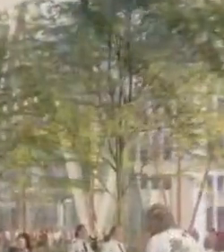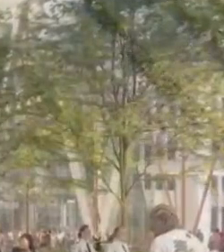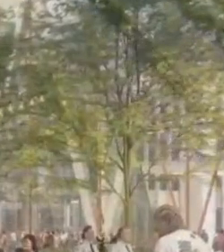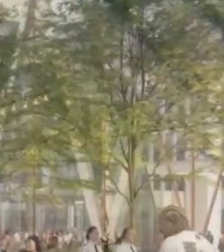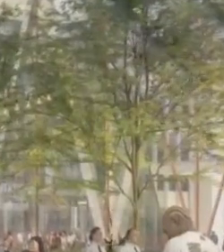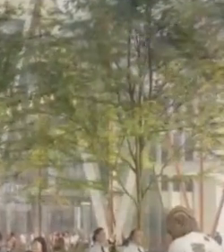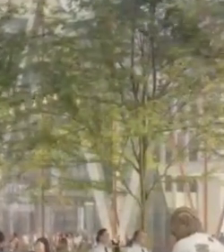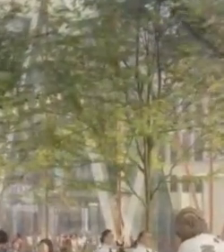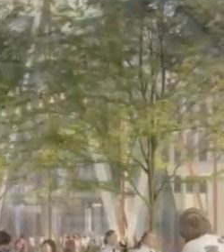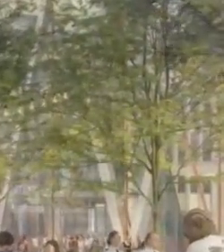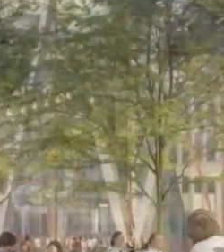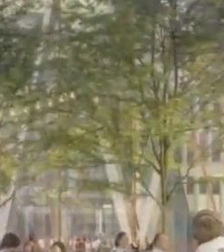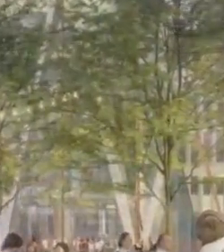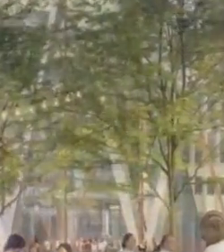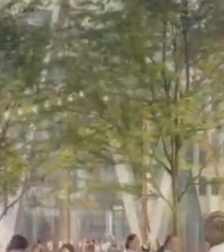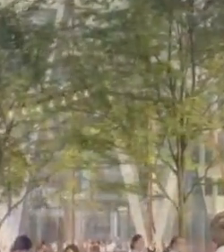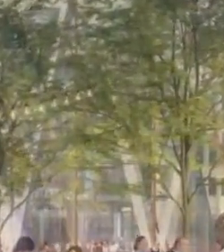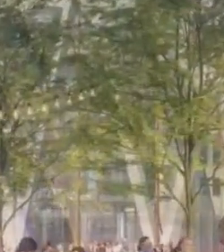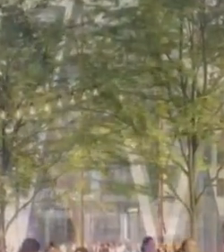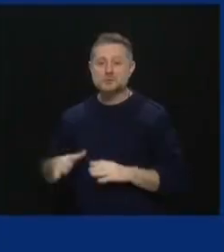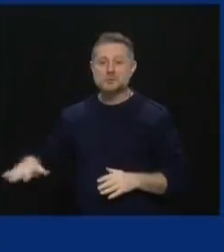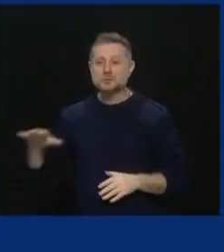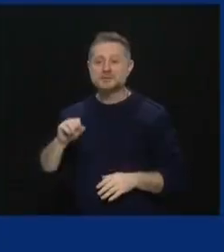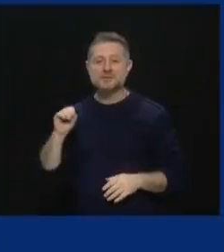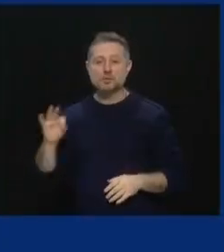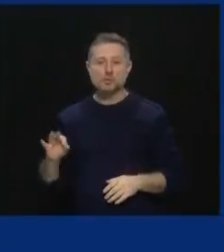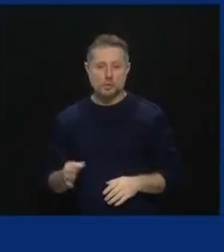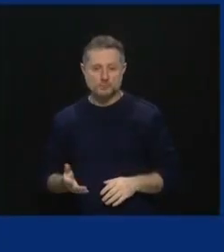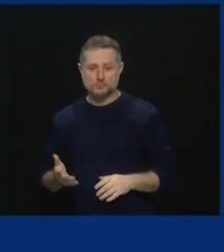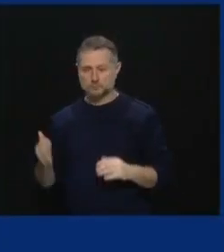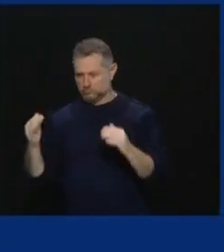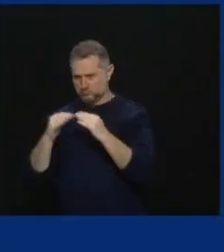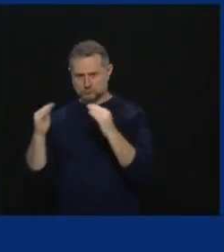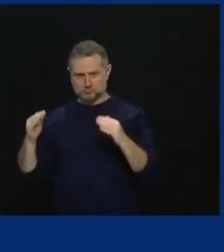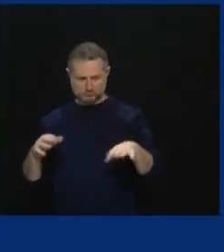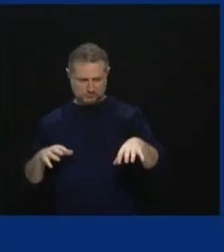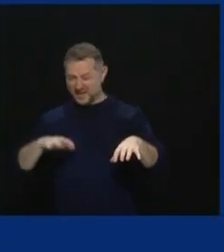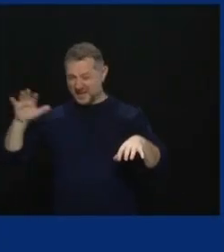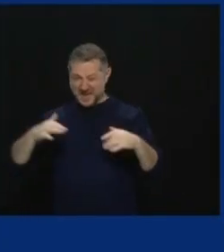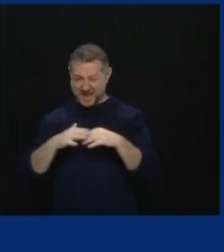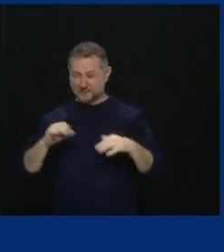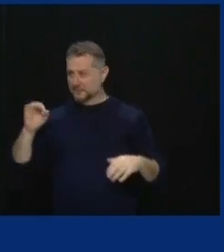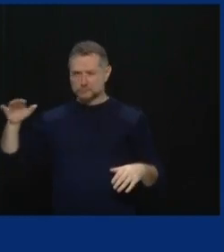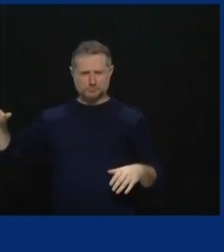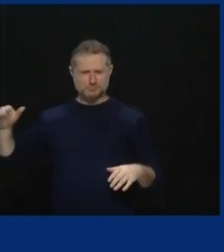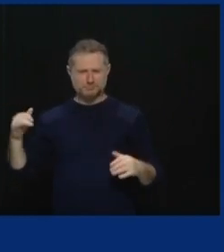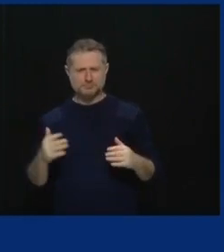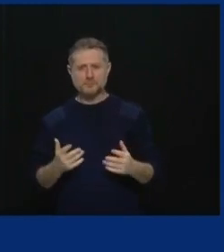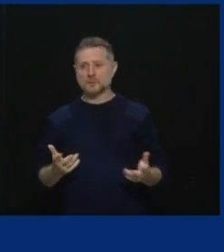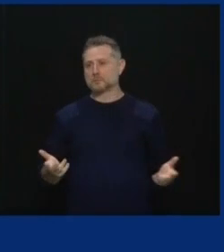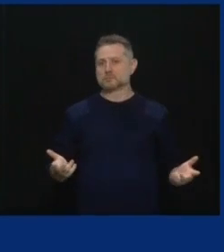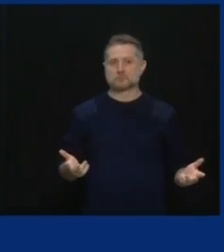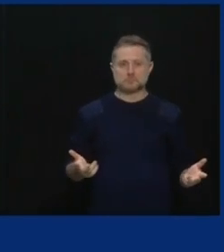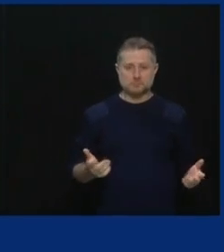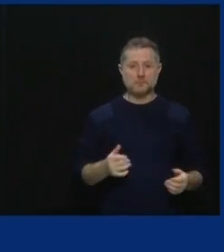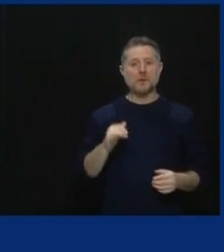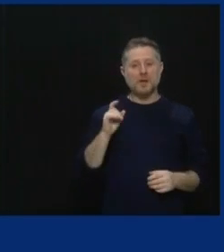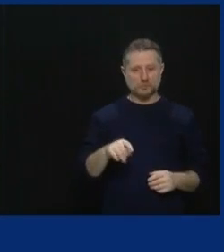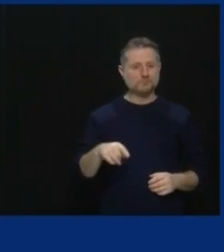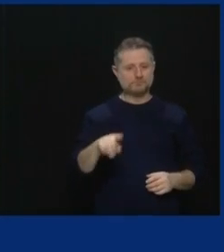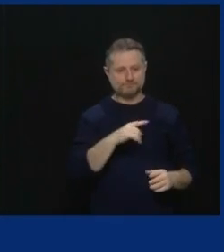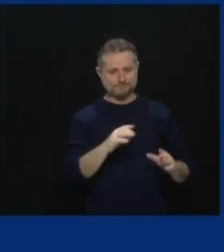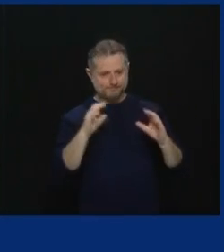price tag of $6 to $7 billion. We need to heed Governor Hochul's call to move more quickly, to take